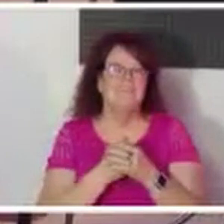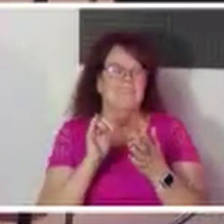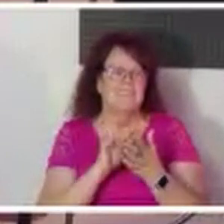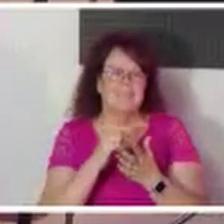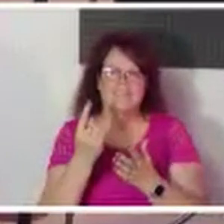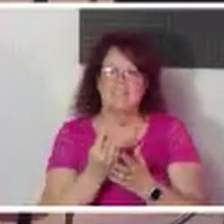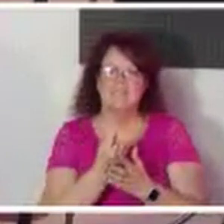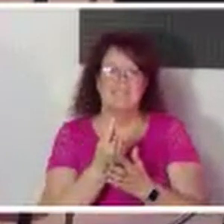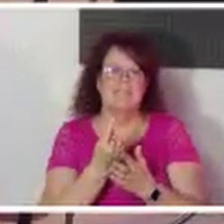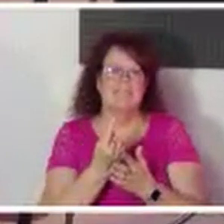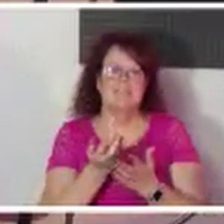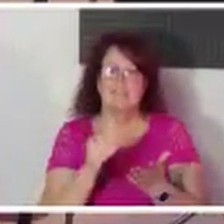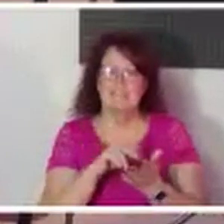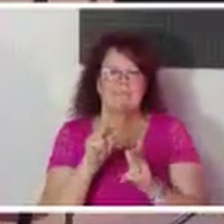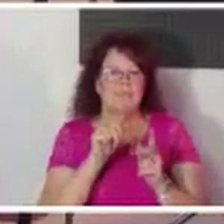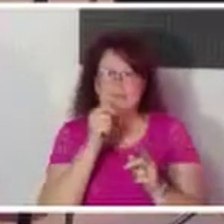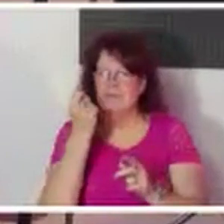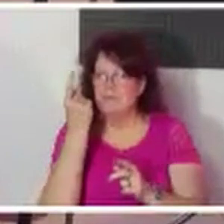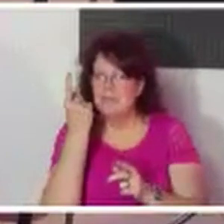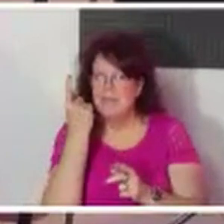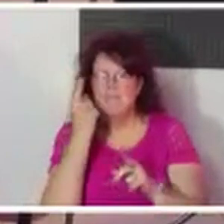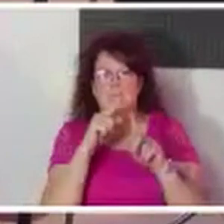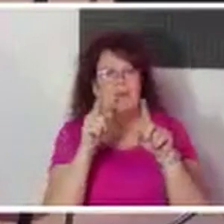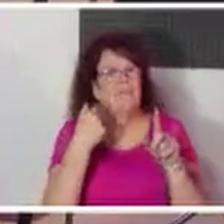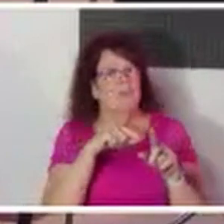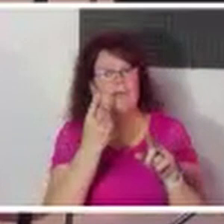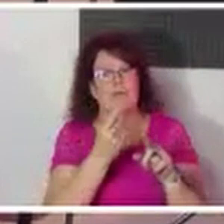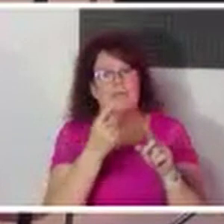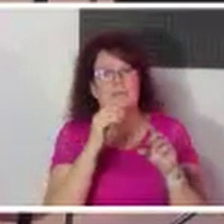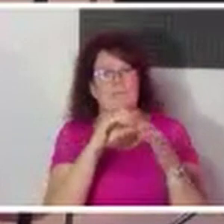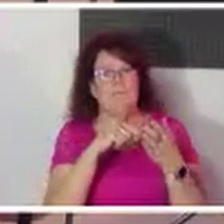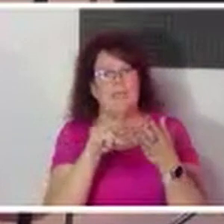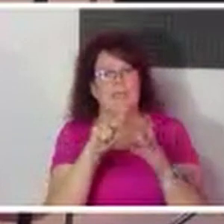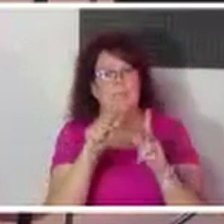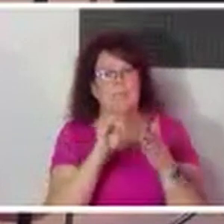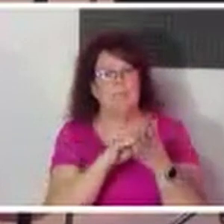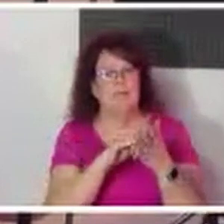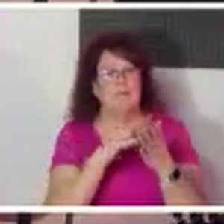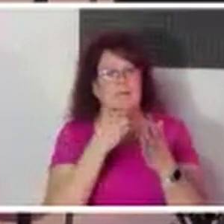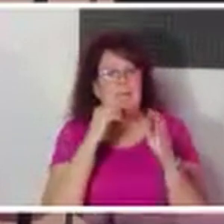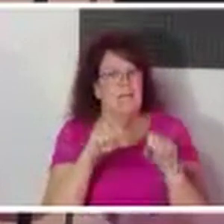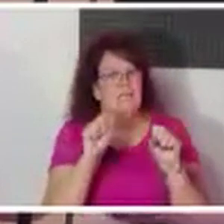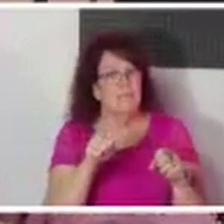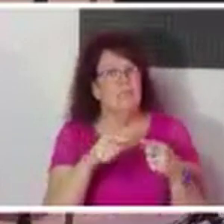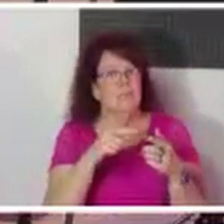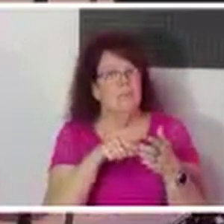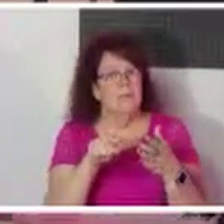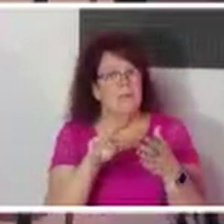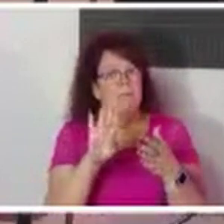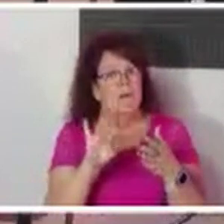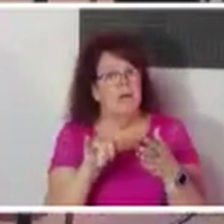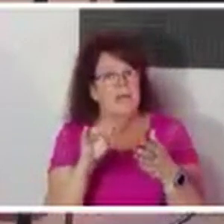that's something where, again, people don't seem to understand that we are only bailing out clients that have been deemed eligible to be bailed out by a